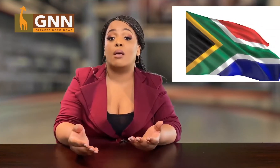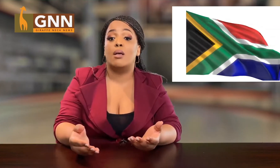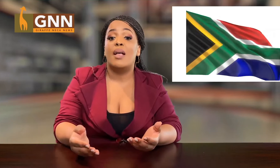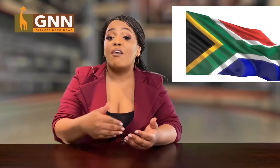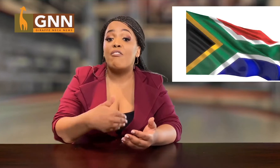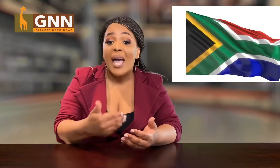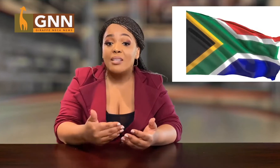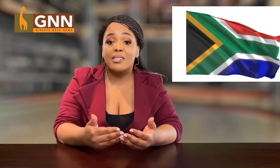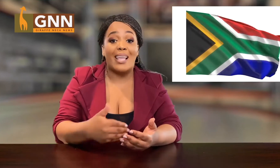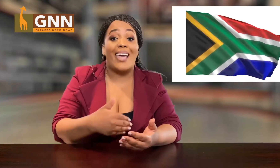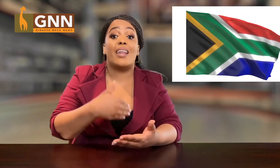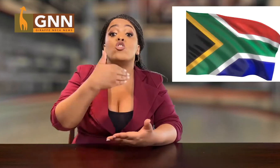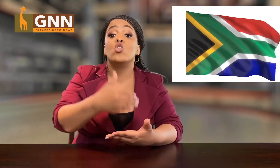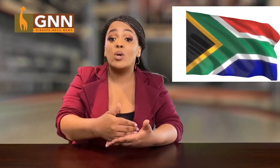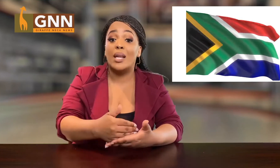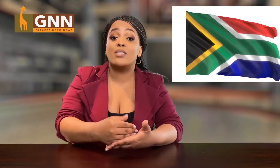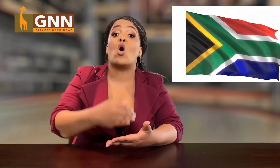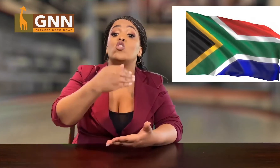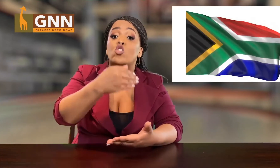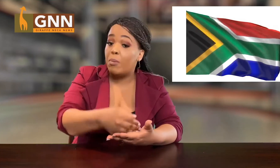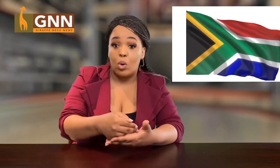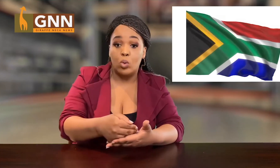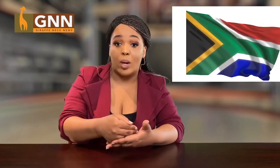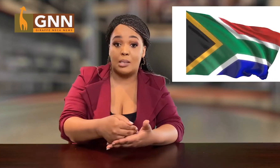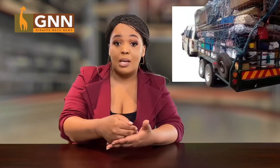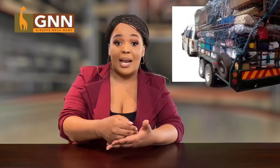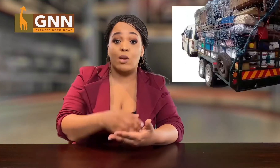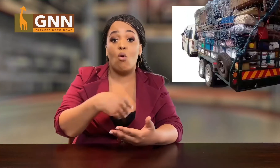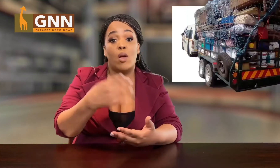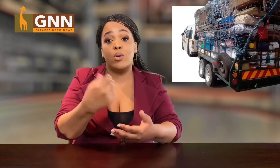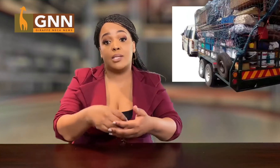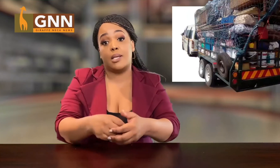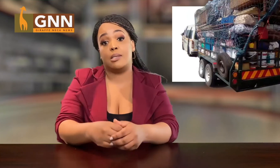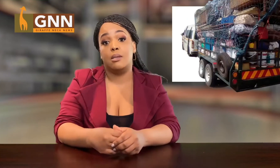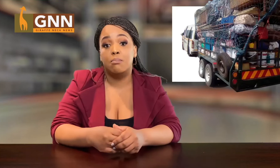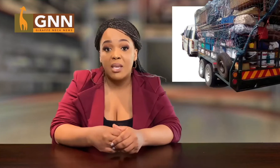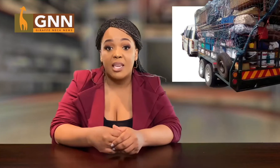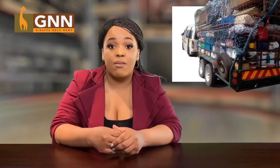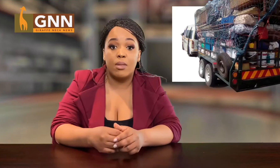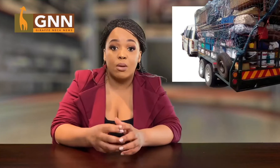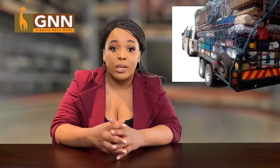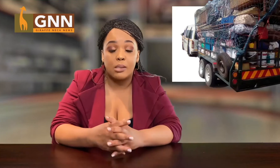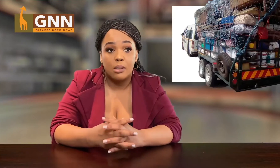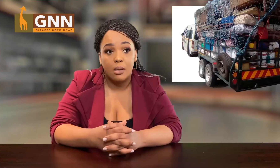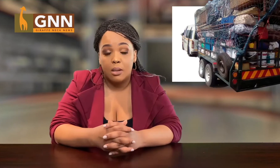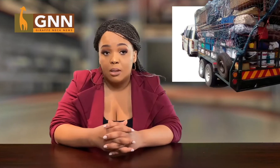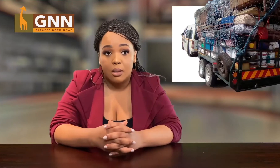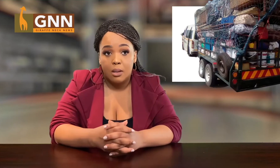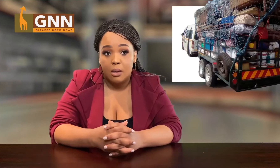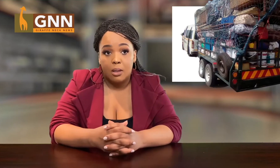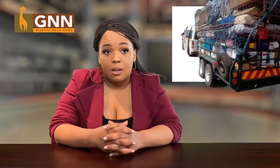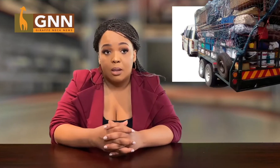away. The virus just added a new crisis on top of the old ones, like an overloaded taxi, making everything worse.